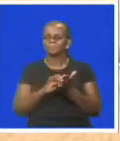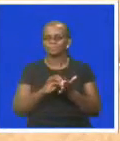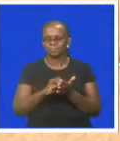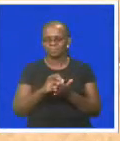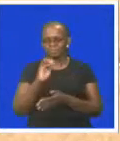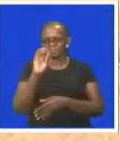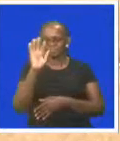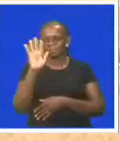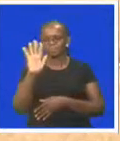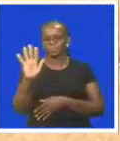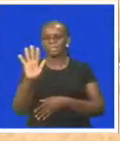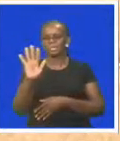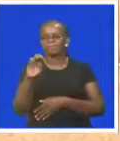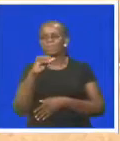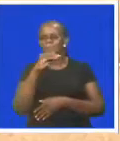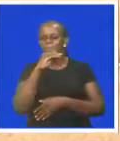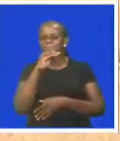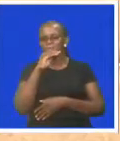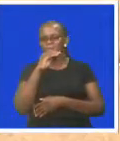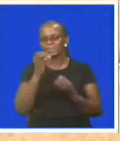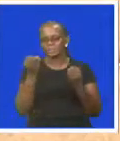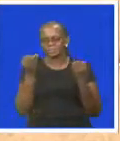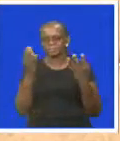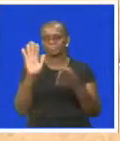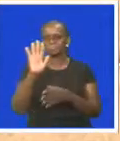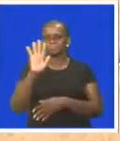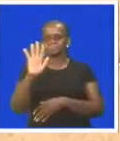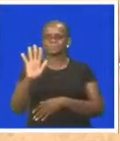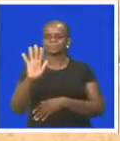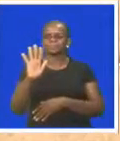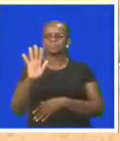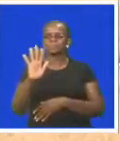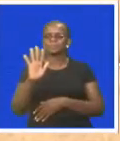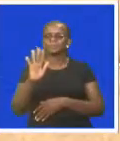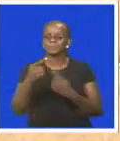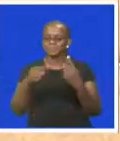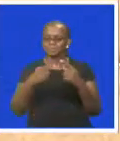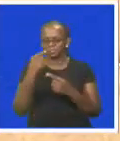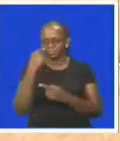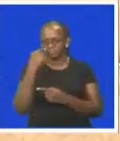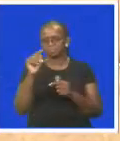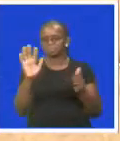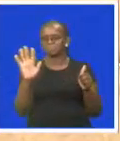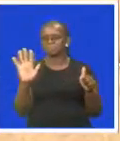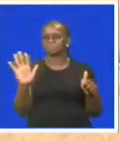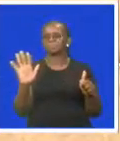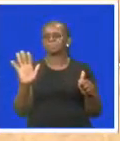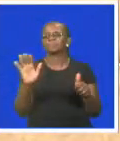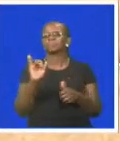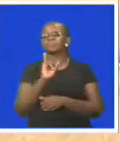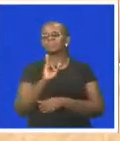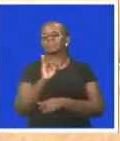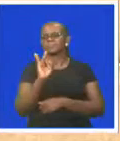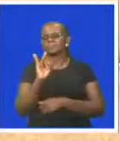1, 2, 3, 4, 5 spiders. So this is number 5. And here let us count together.